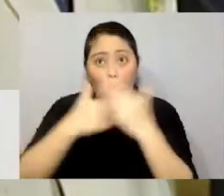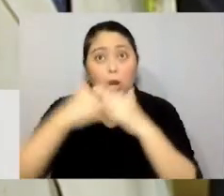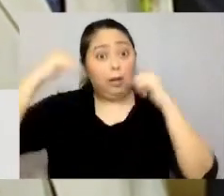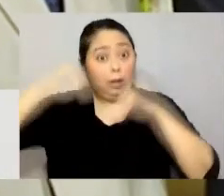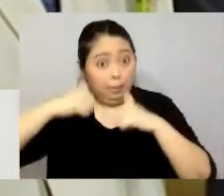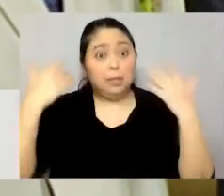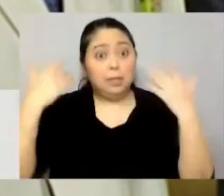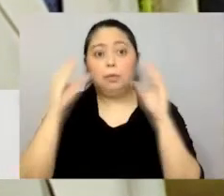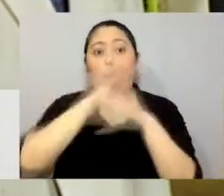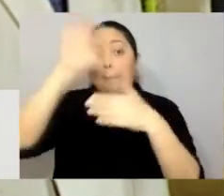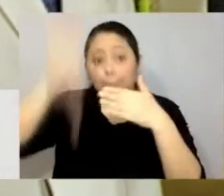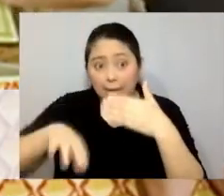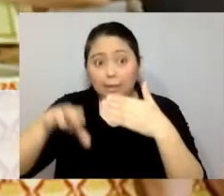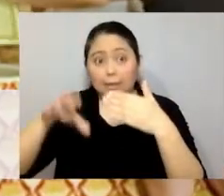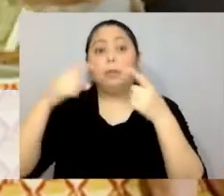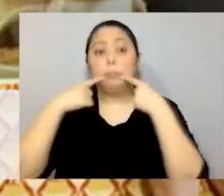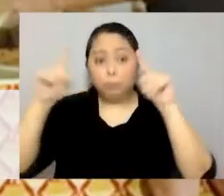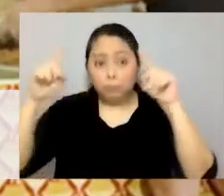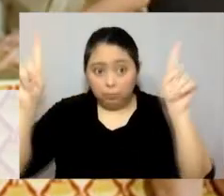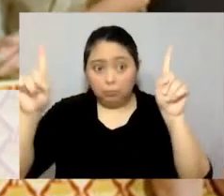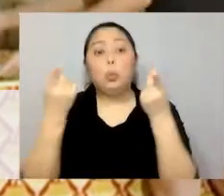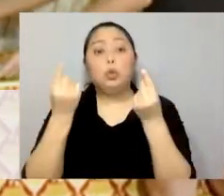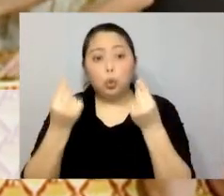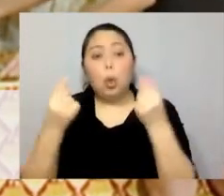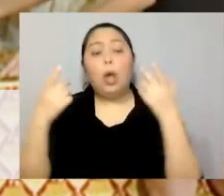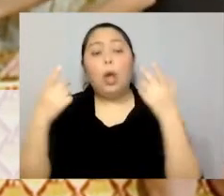agreements have been fully implemented.